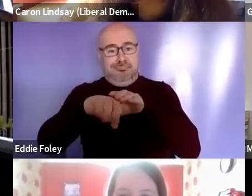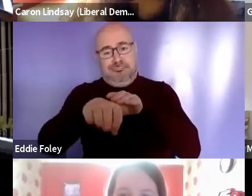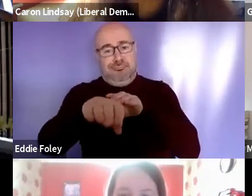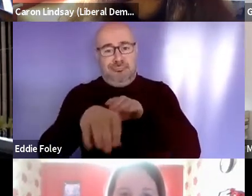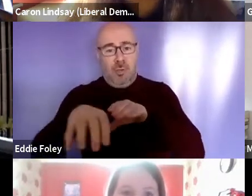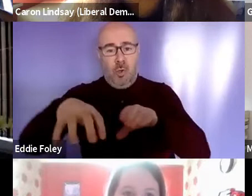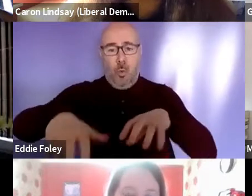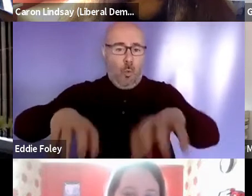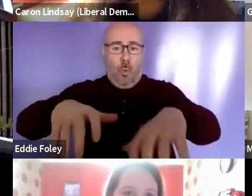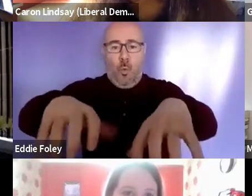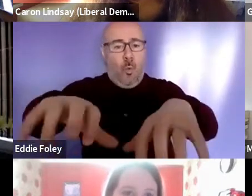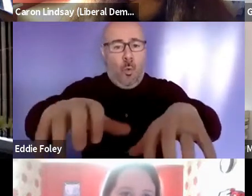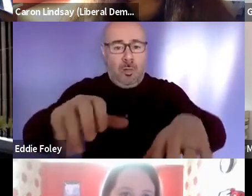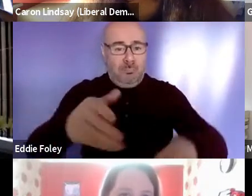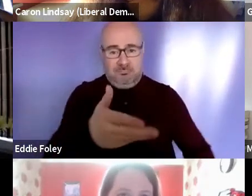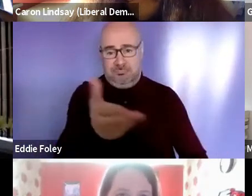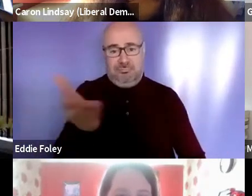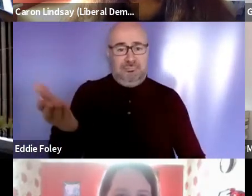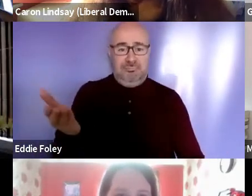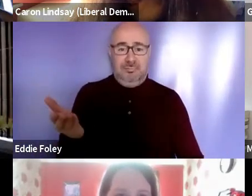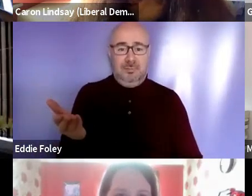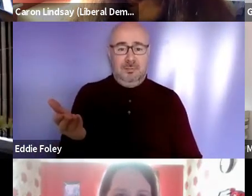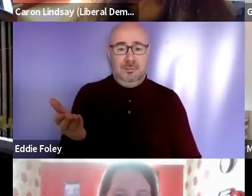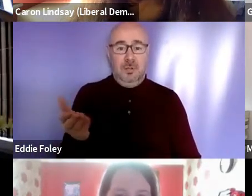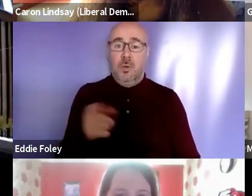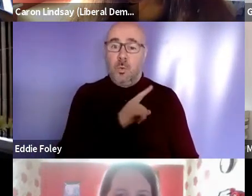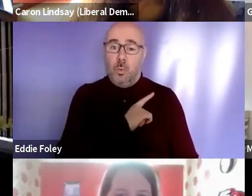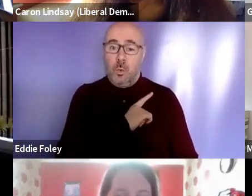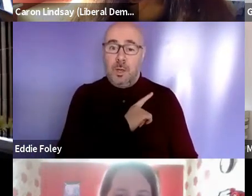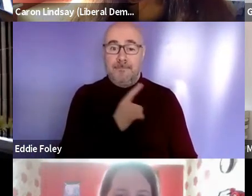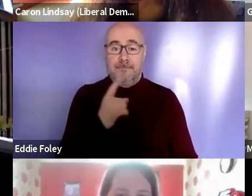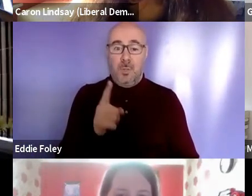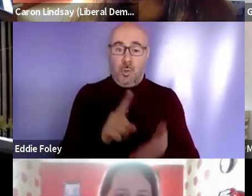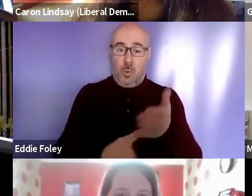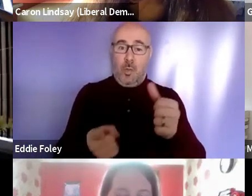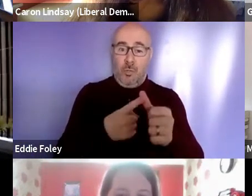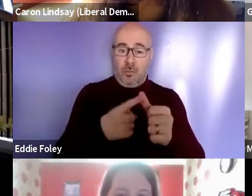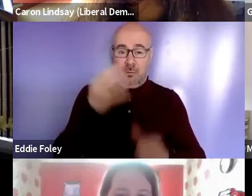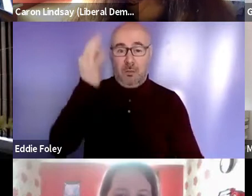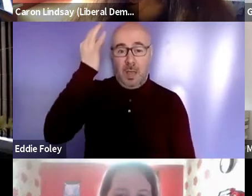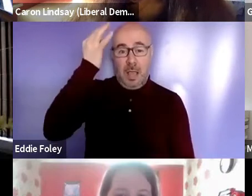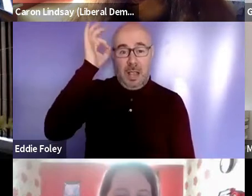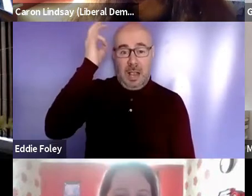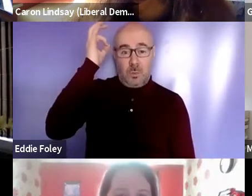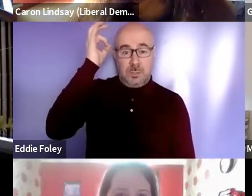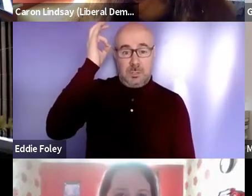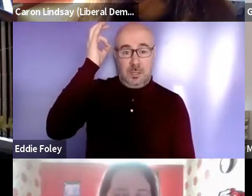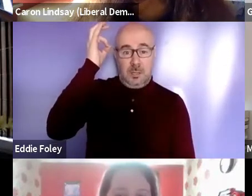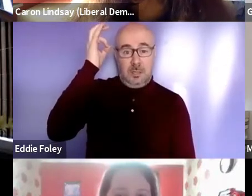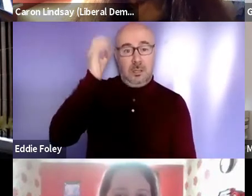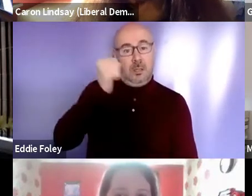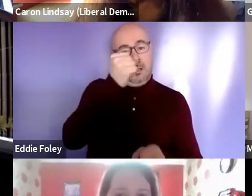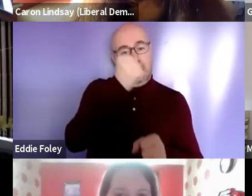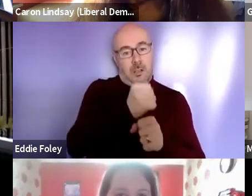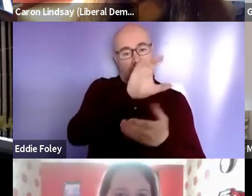everywhere, and that's just partly because of the cuts to local government finance that have gone on, not just during the